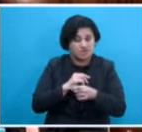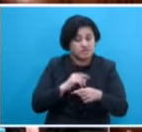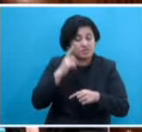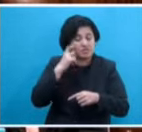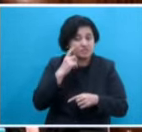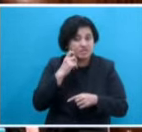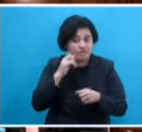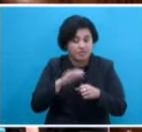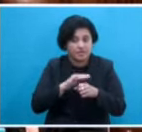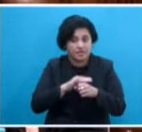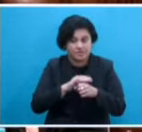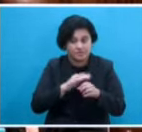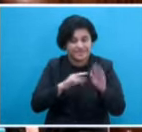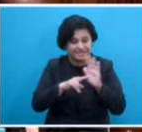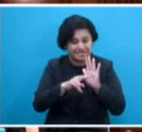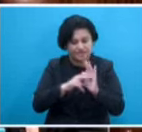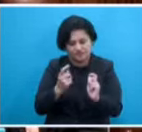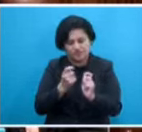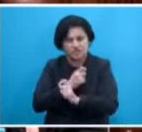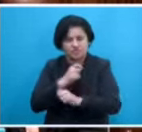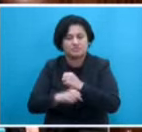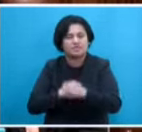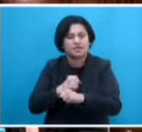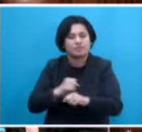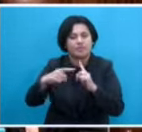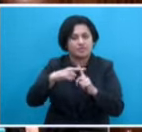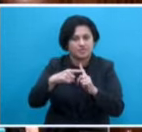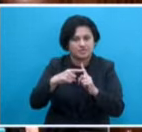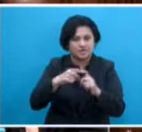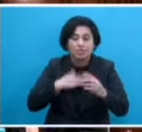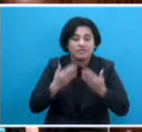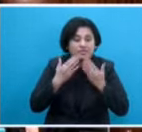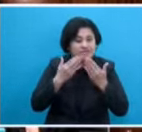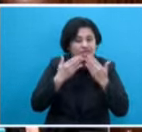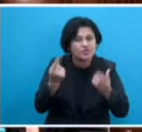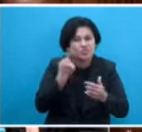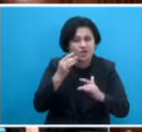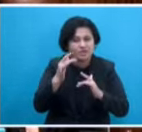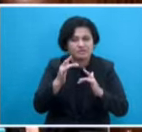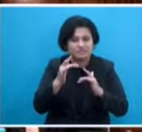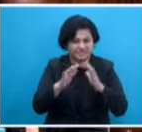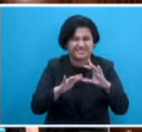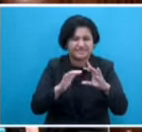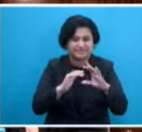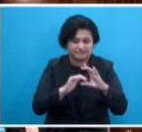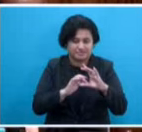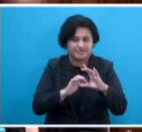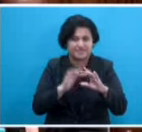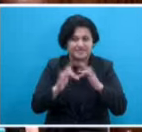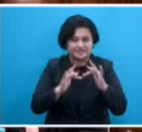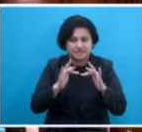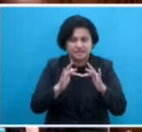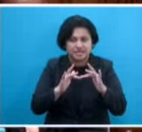to personally thank the kind donors who gave to the GoFundMe campaign to raise $8,200 for Ilyasa and his